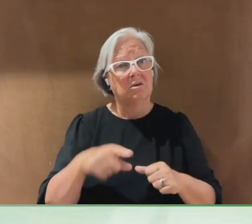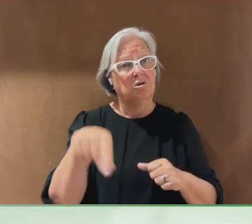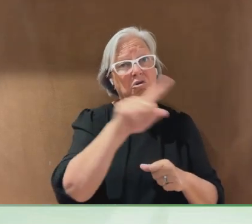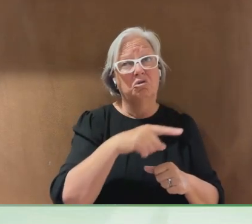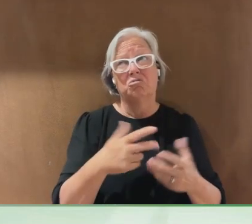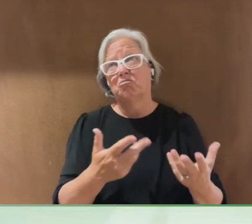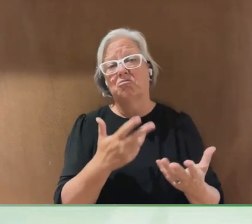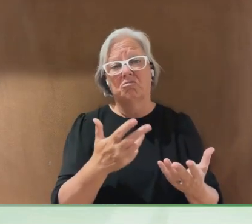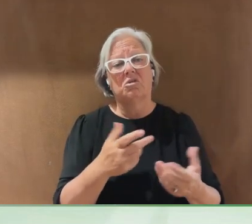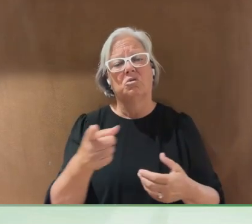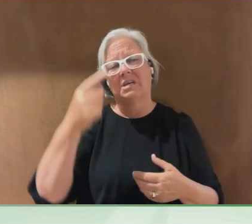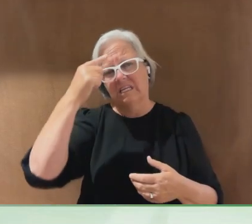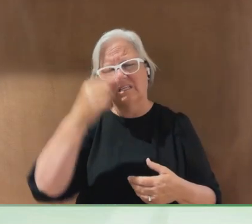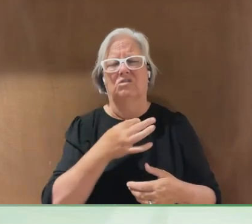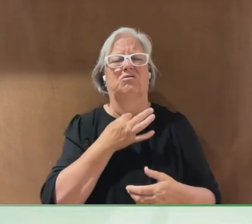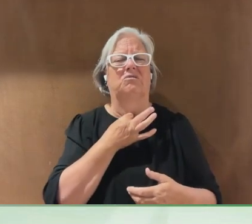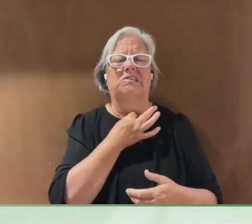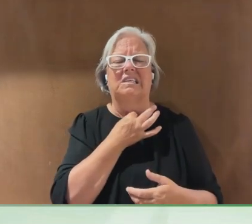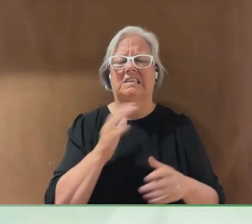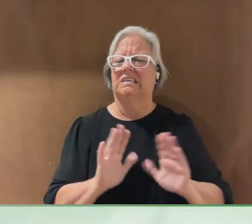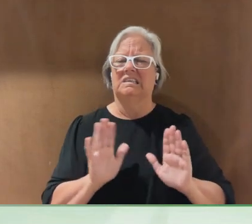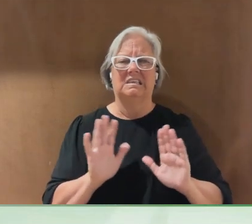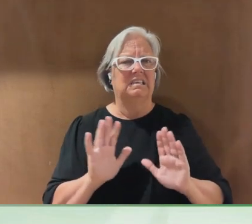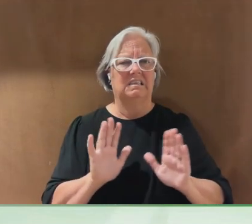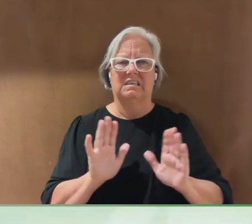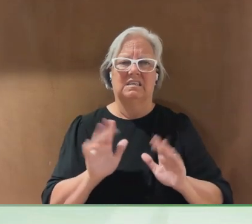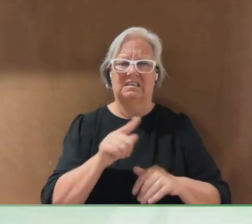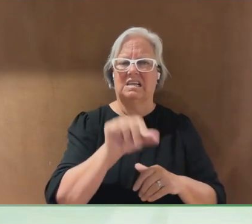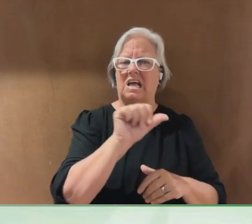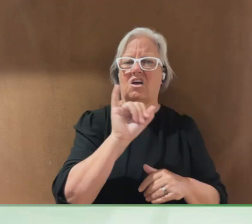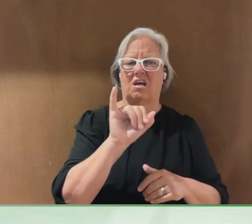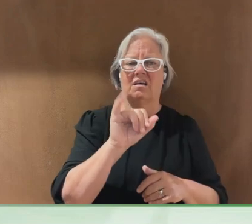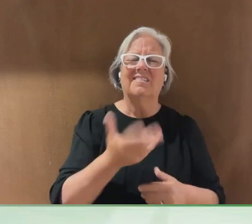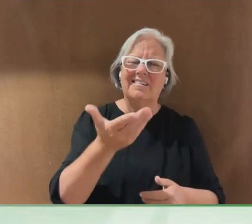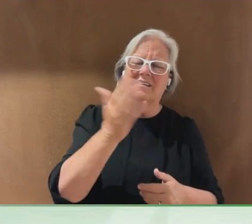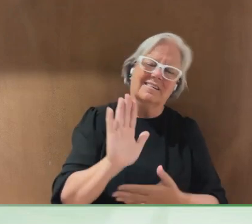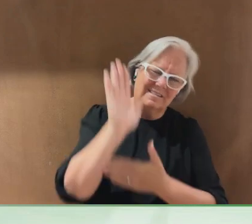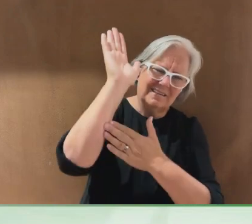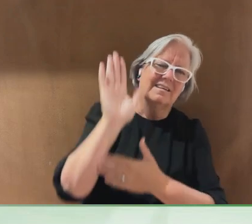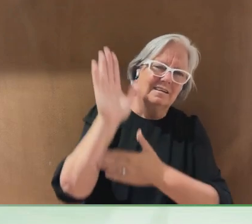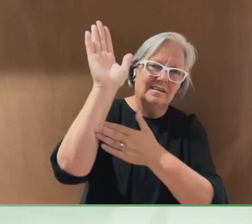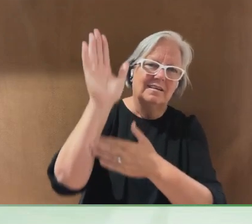risks. You lean towards fearing the risks. Up high, come on, come on, come on.